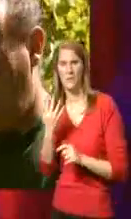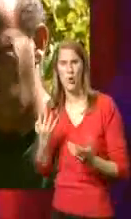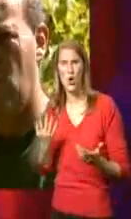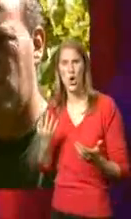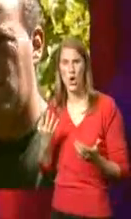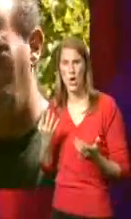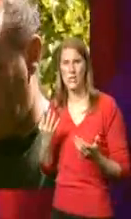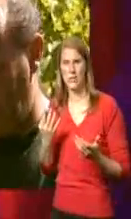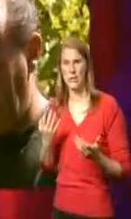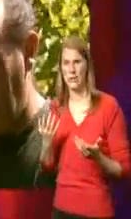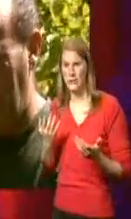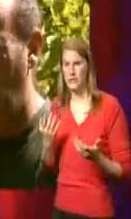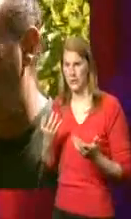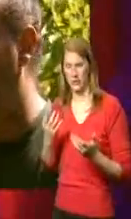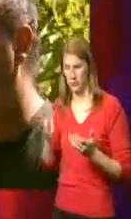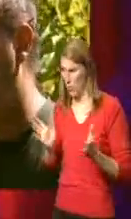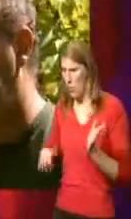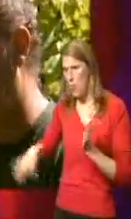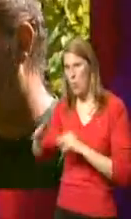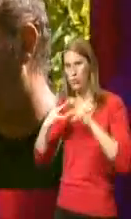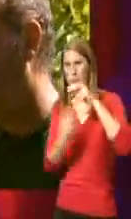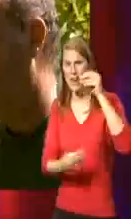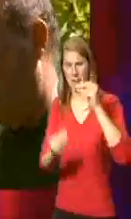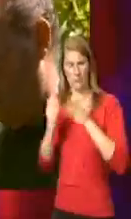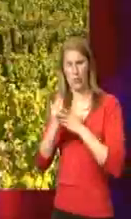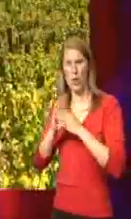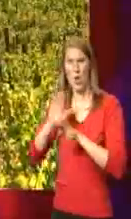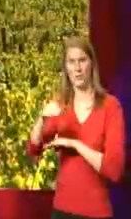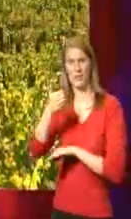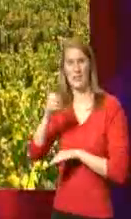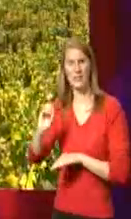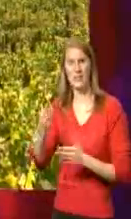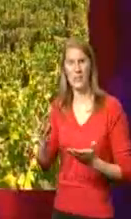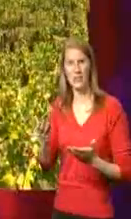64. They're all way over 60. I haven't had one below 60.